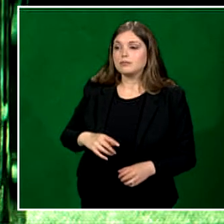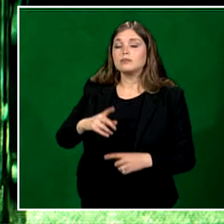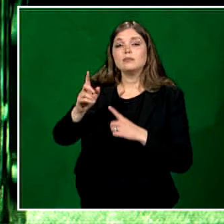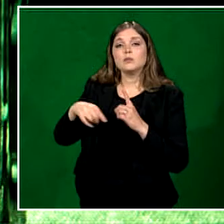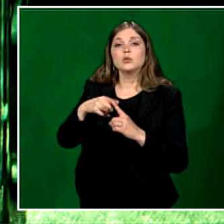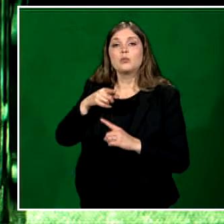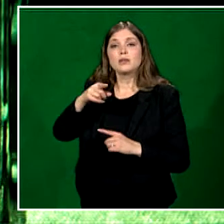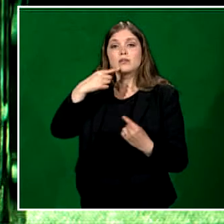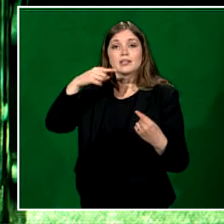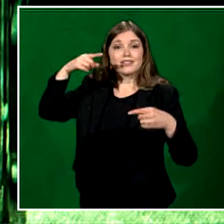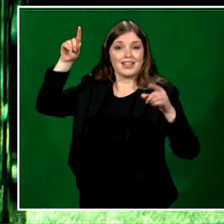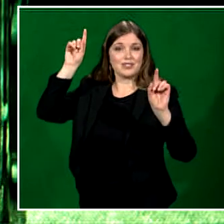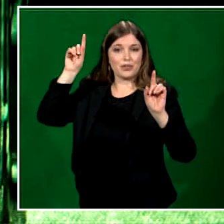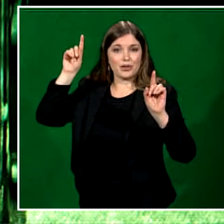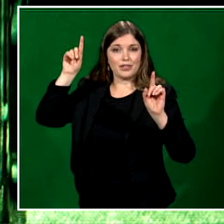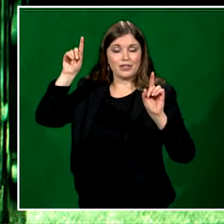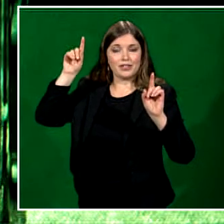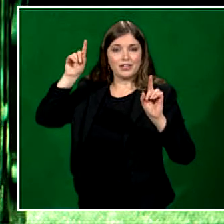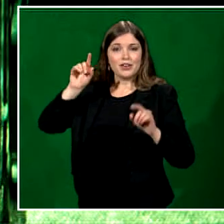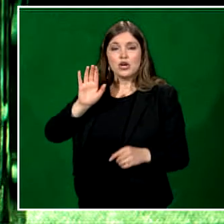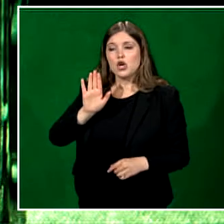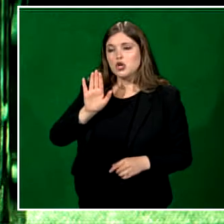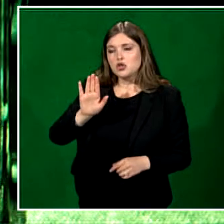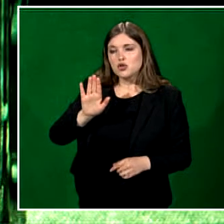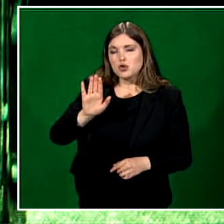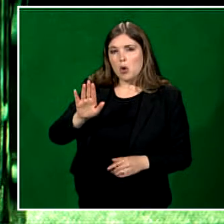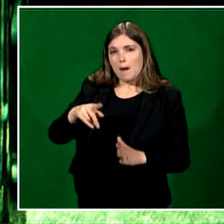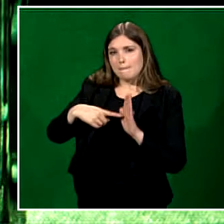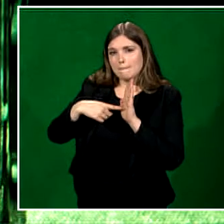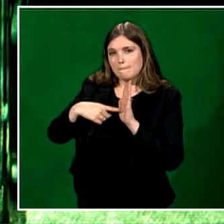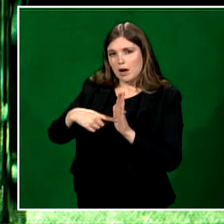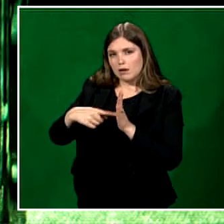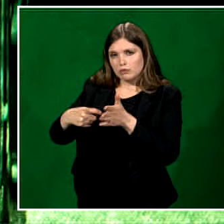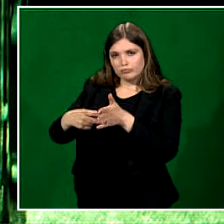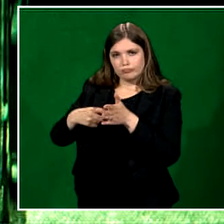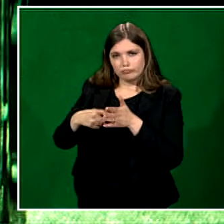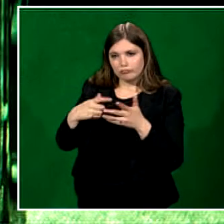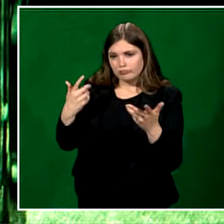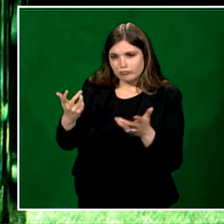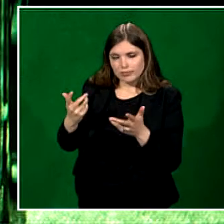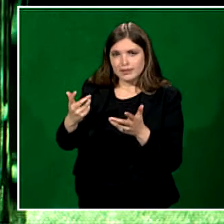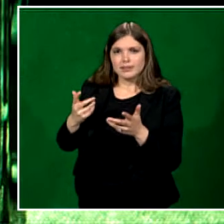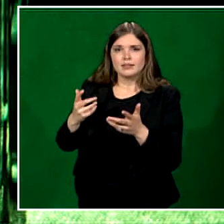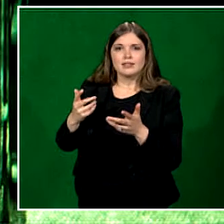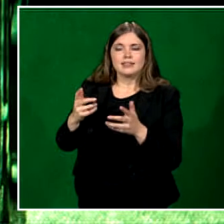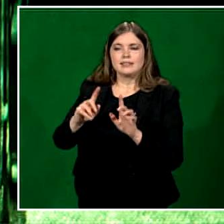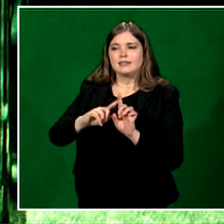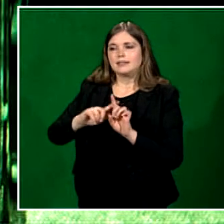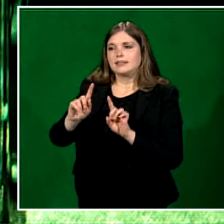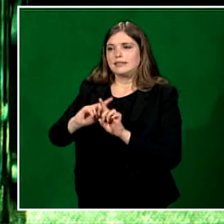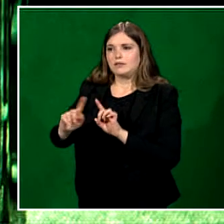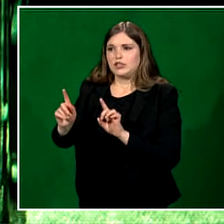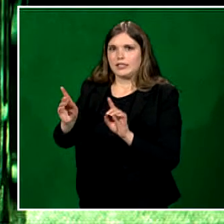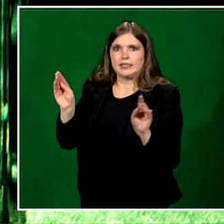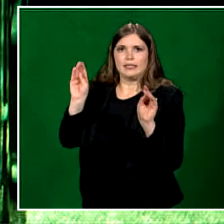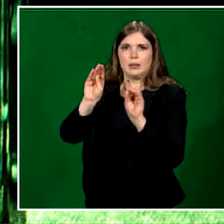you're successful, your model requires inputs of large amounts of pineapple waste